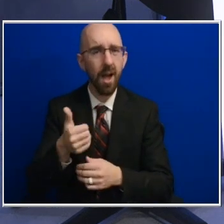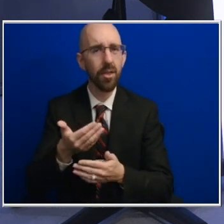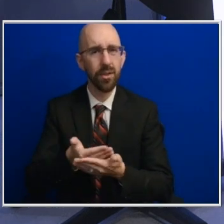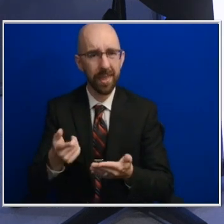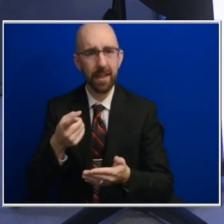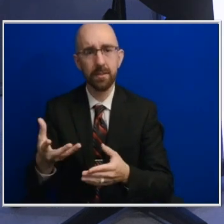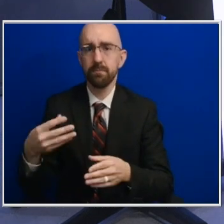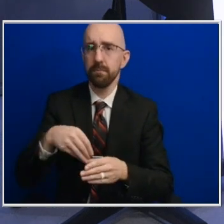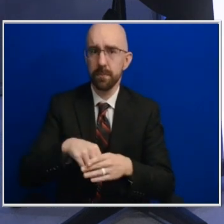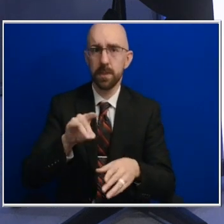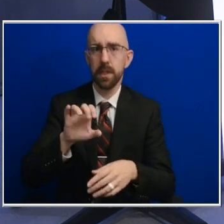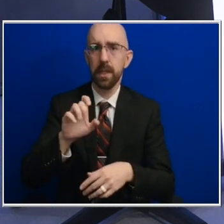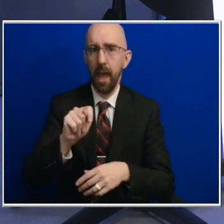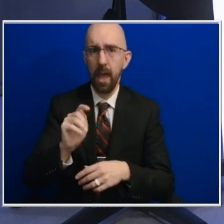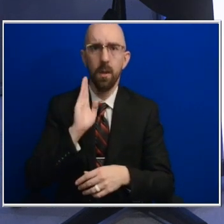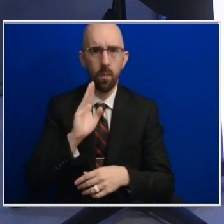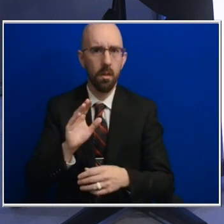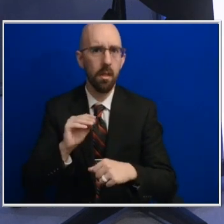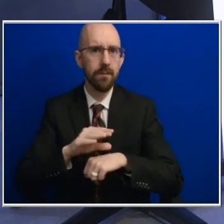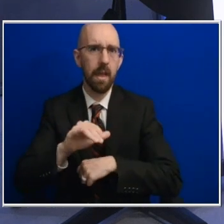really affect that too? Yeah, absolutely.